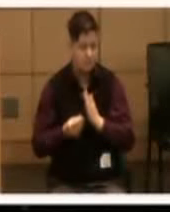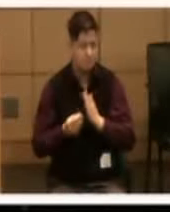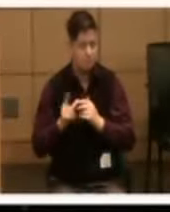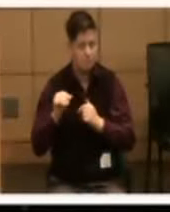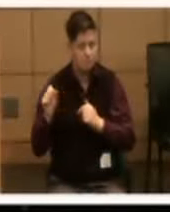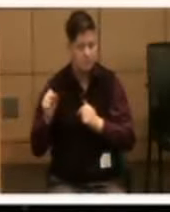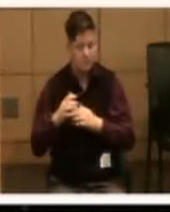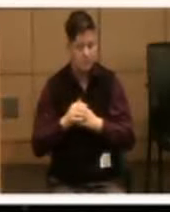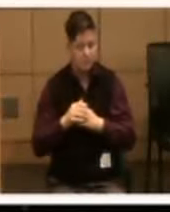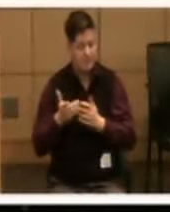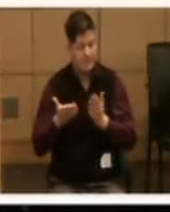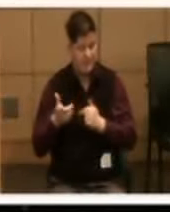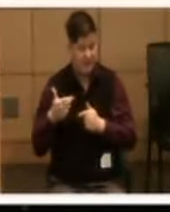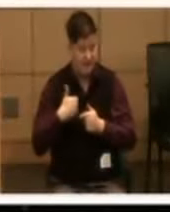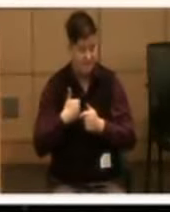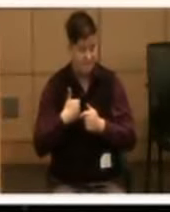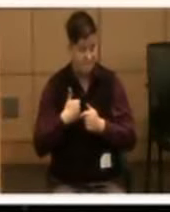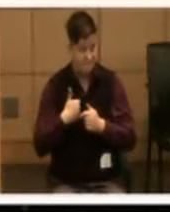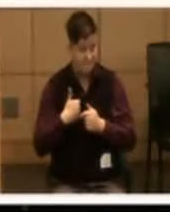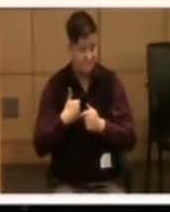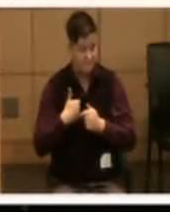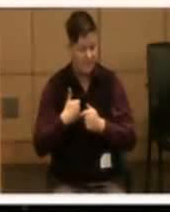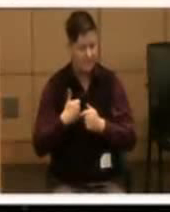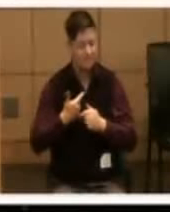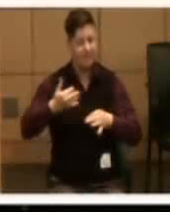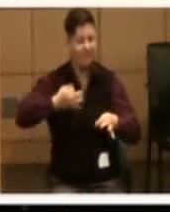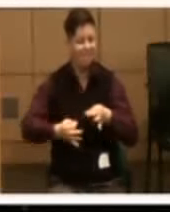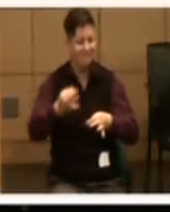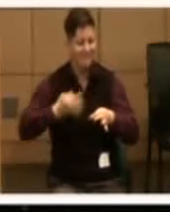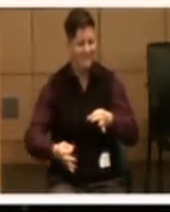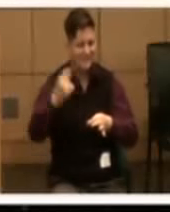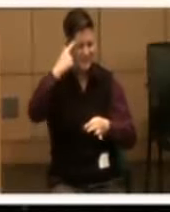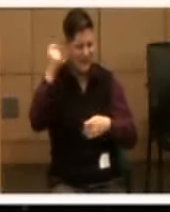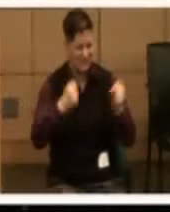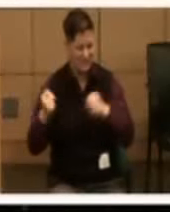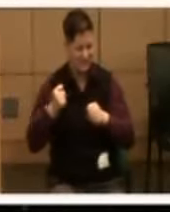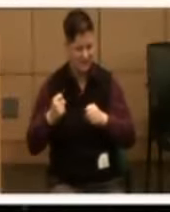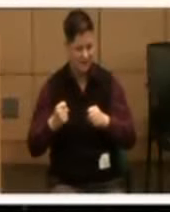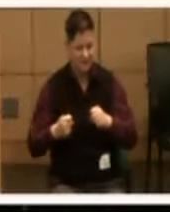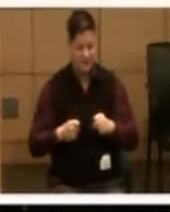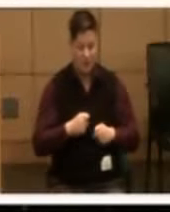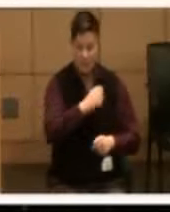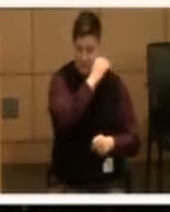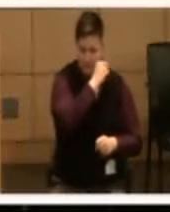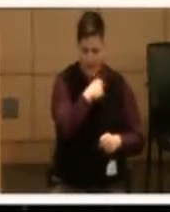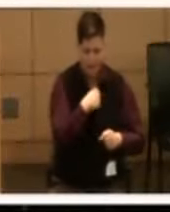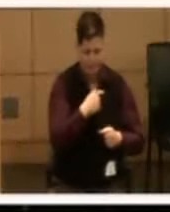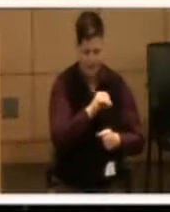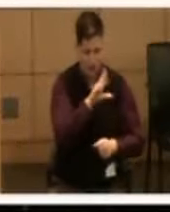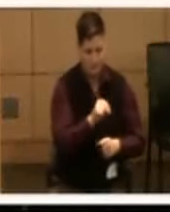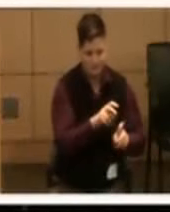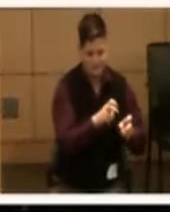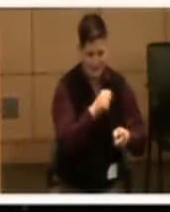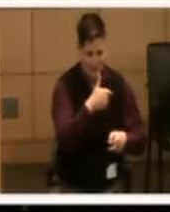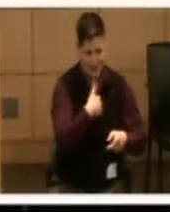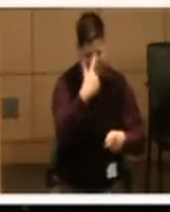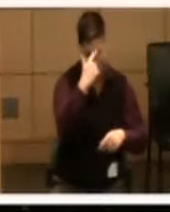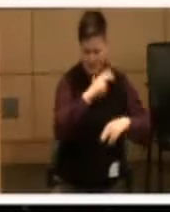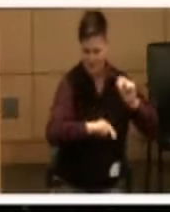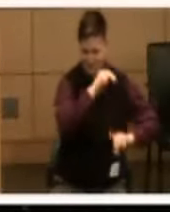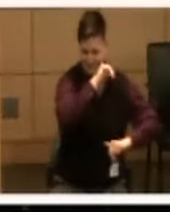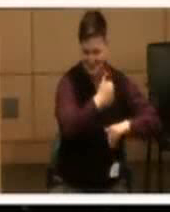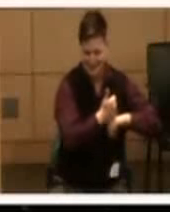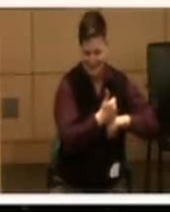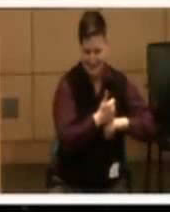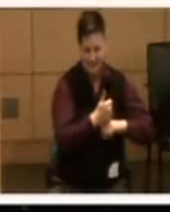have had strategies to mm-hmm. help, their self. Yep. As opposed to the children who are just kind of